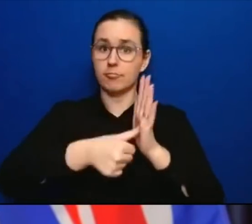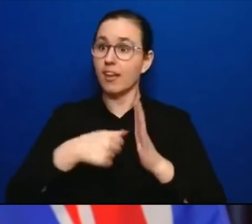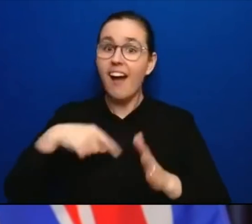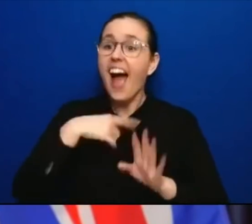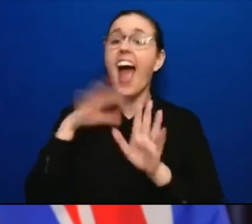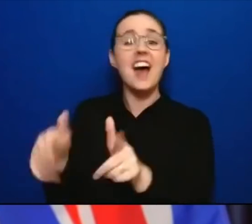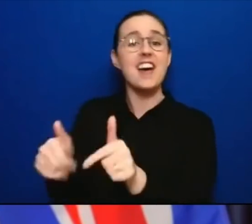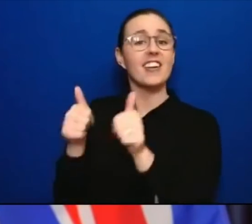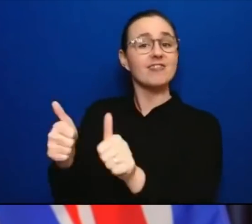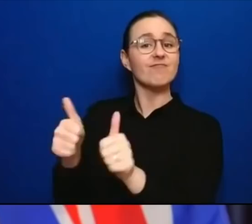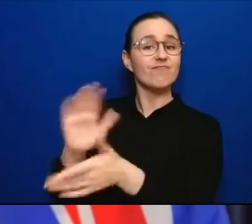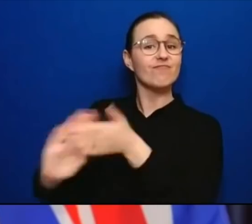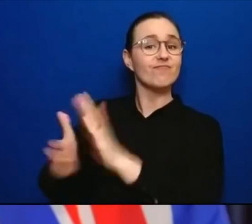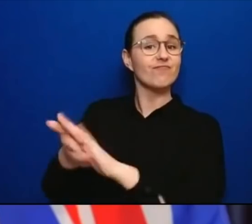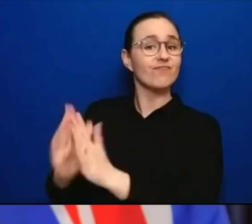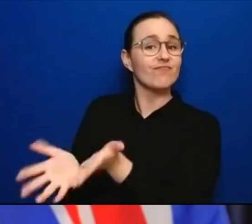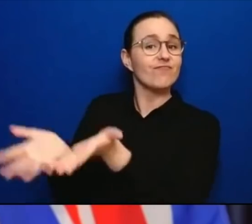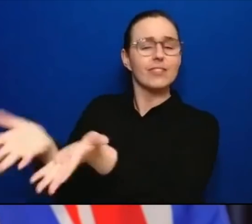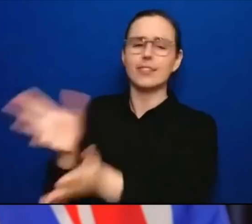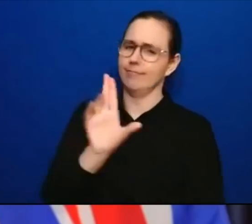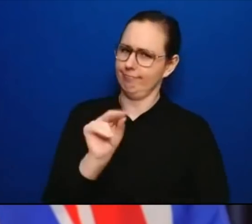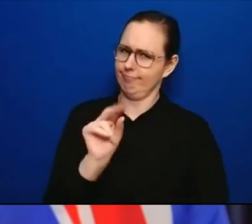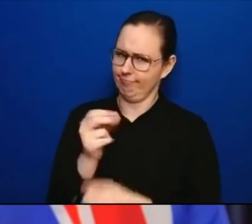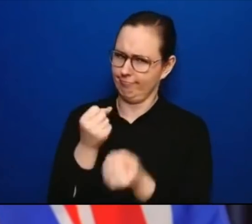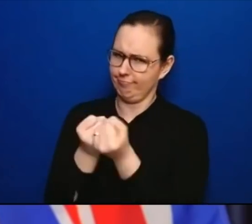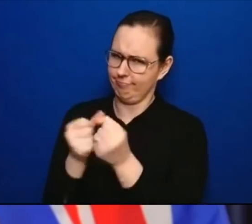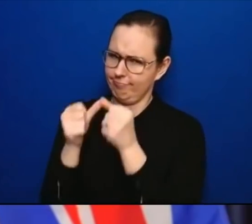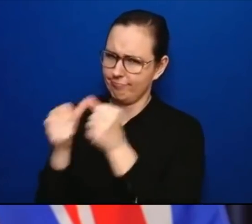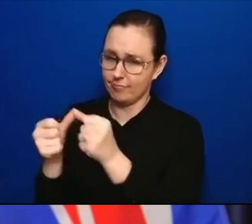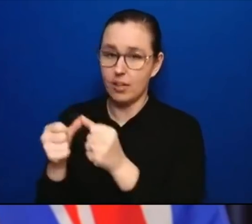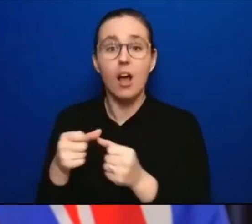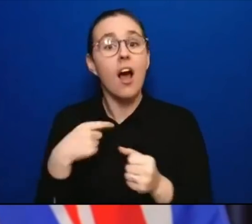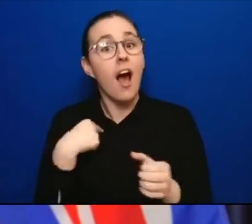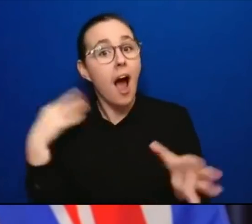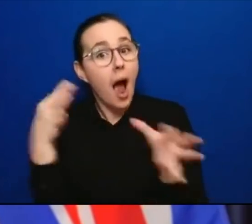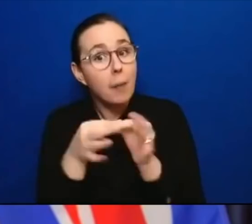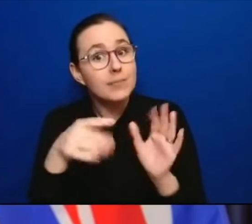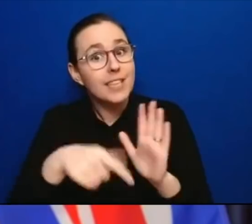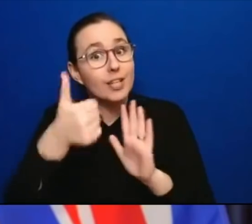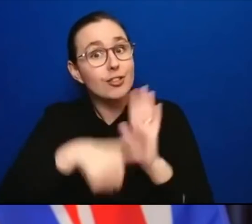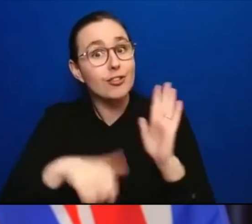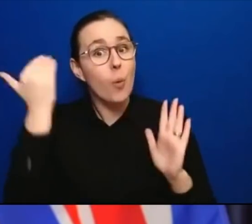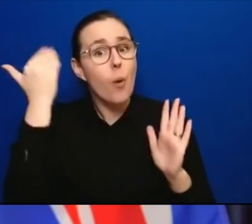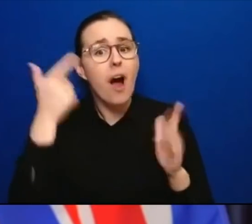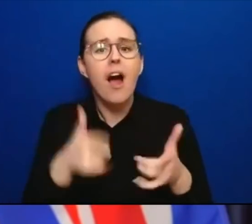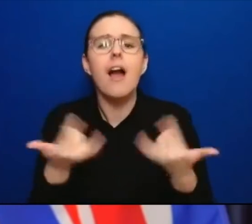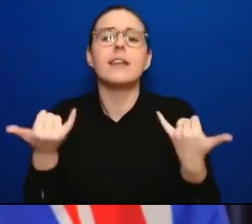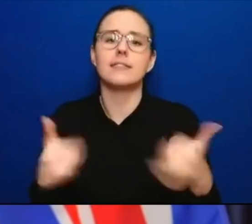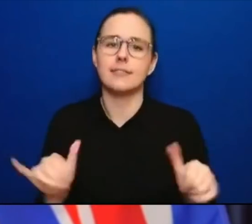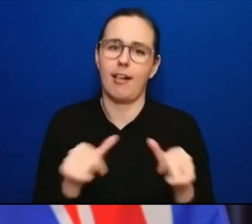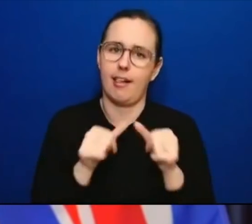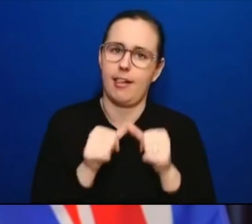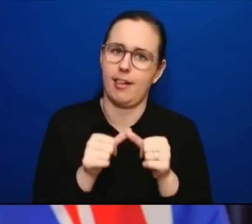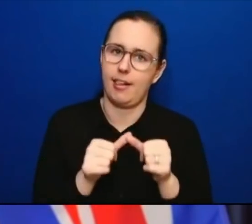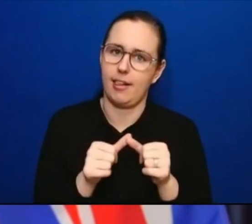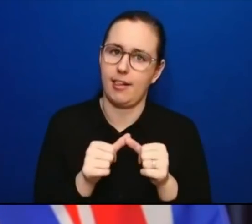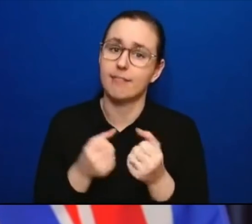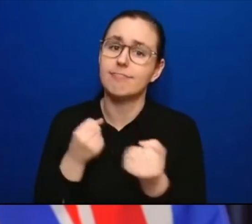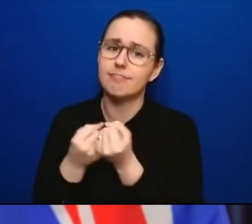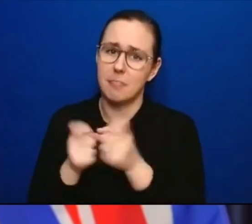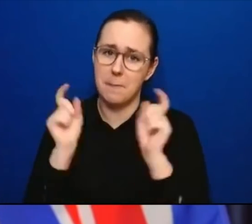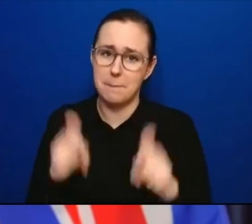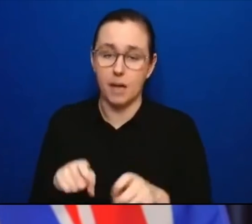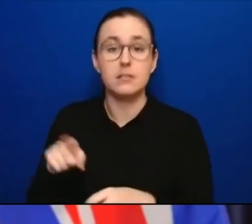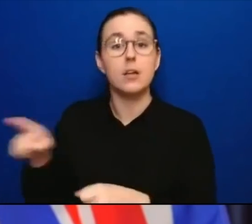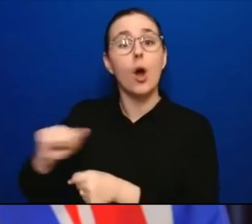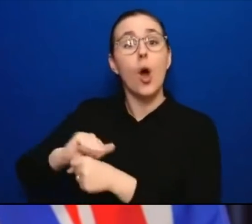And today's surgical renewal update fits that same bill. Our work is not done. when it comes to stopping COVID's rapid spread.